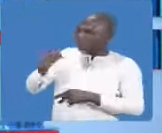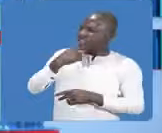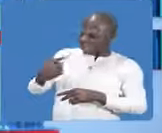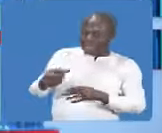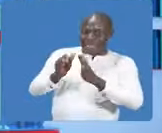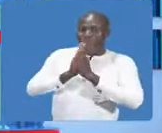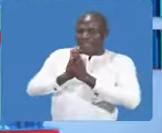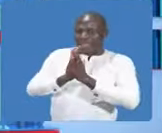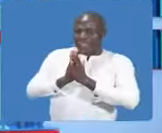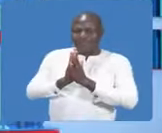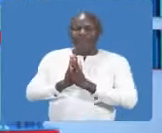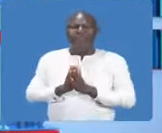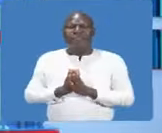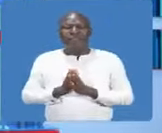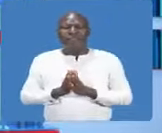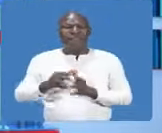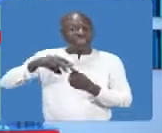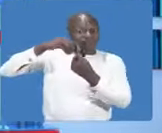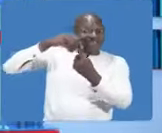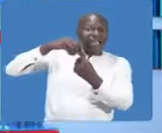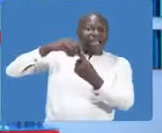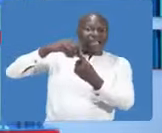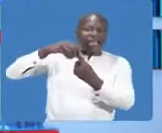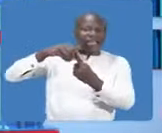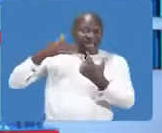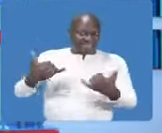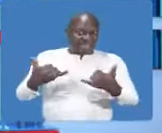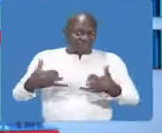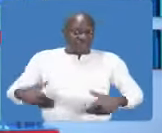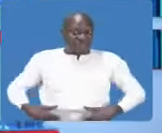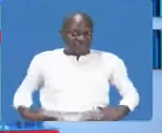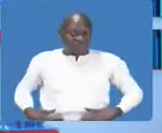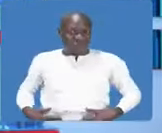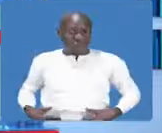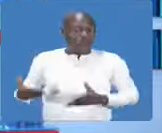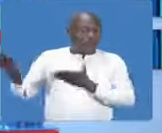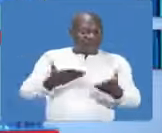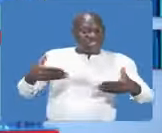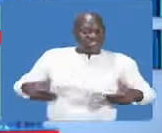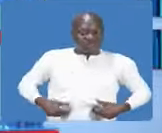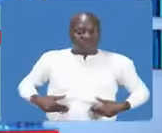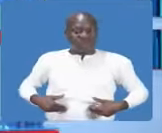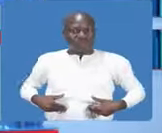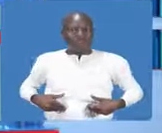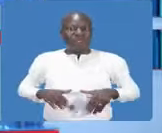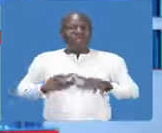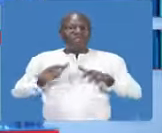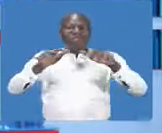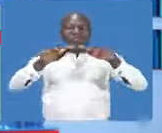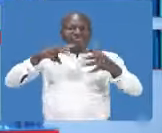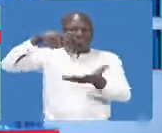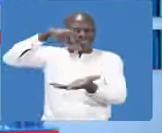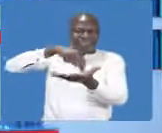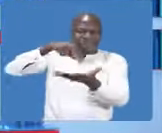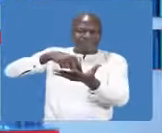wo bo empire a ni titiru emrante bi tumi fa emrante ne maba wa bi ye do ma kwagira